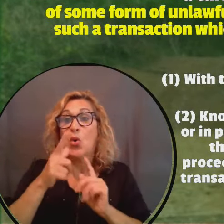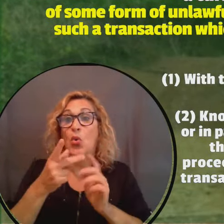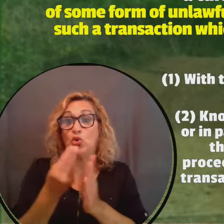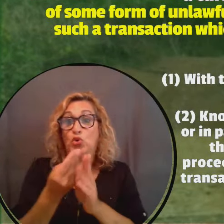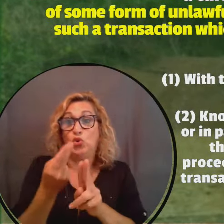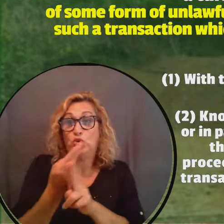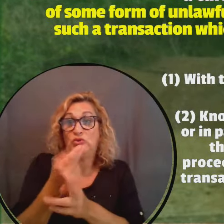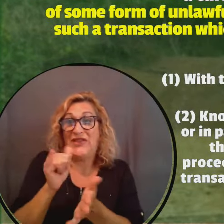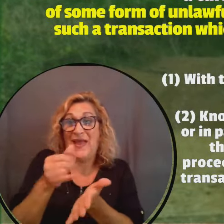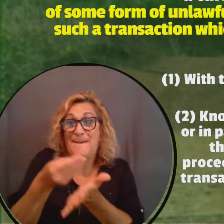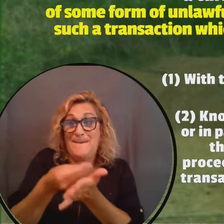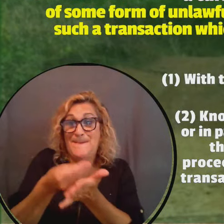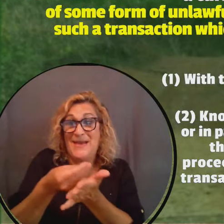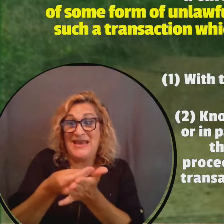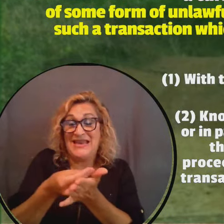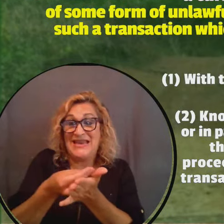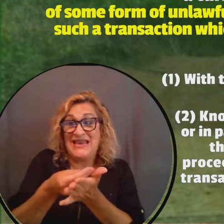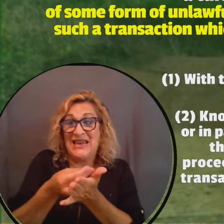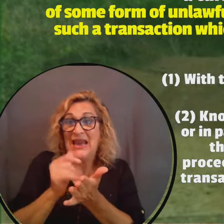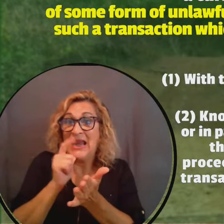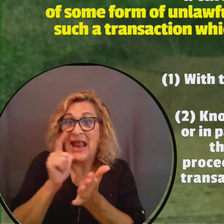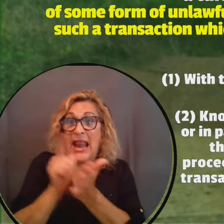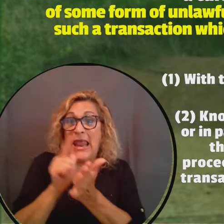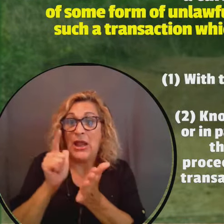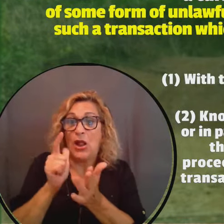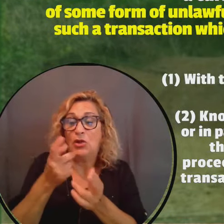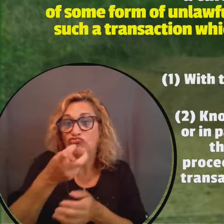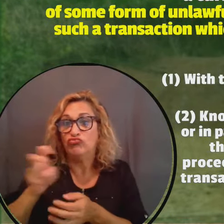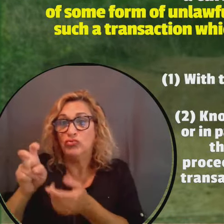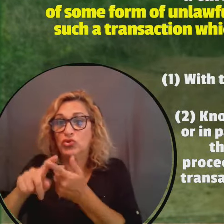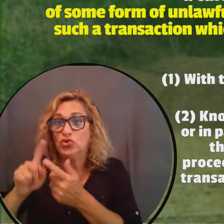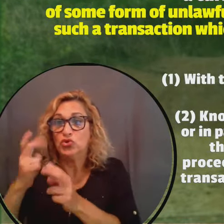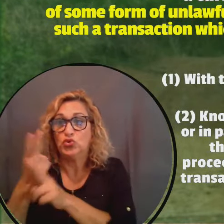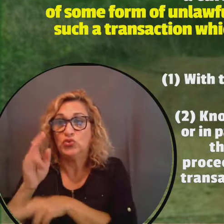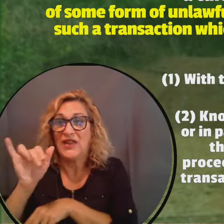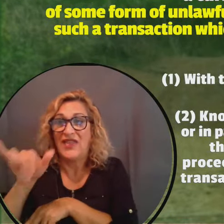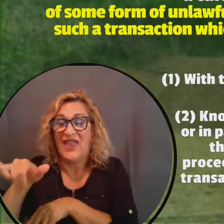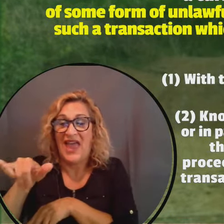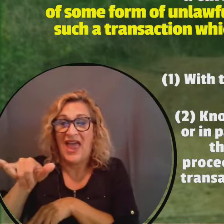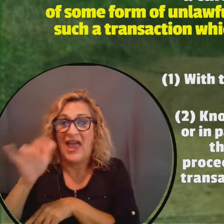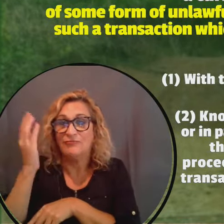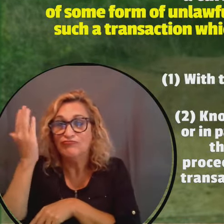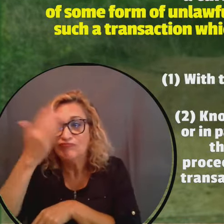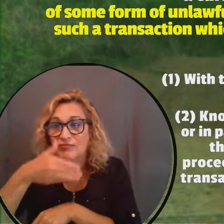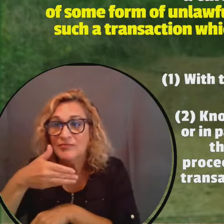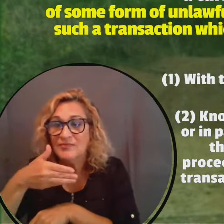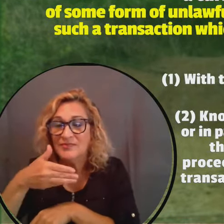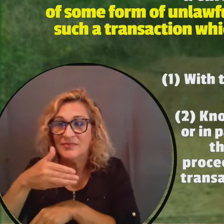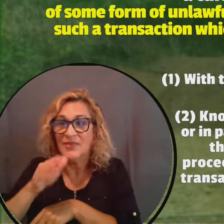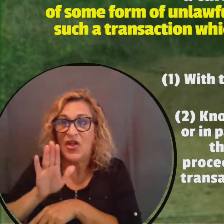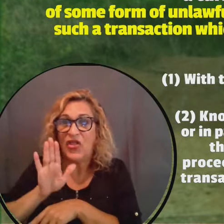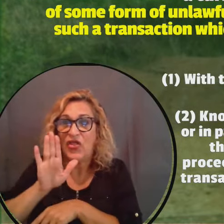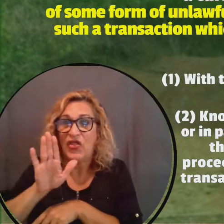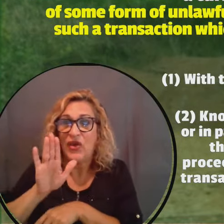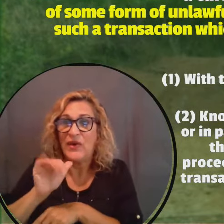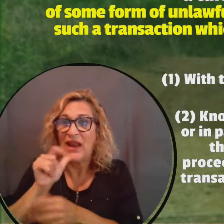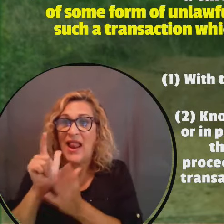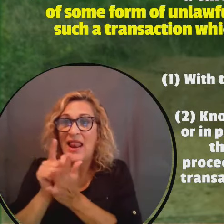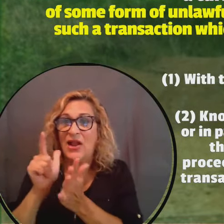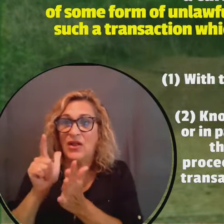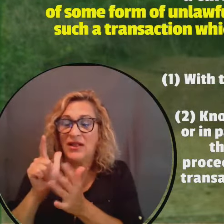it in another transaction. And in that transaction, they're disguising that illegal activity or they're trying